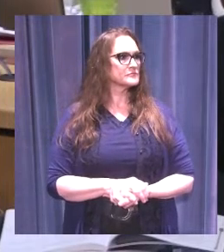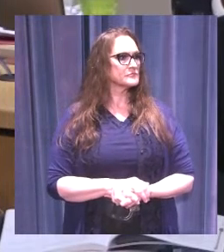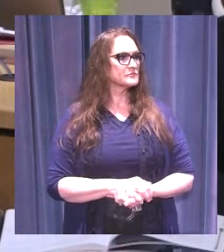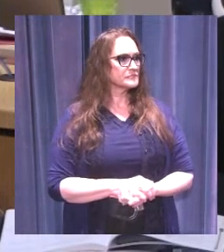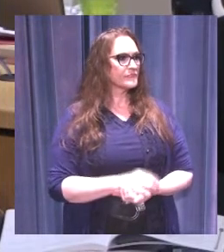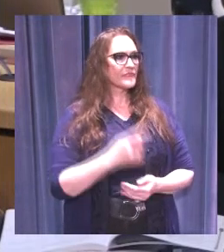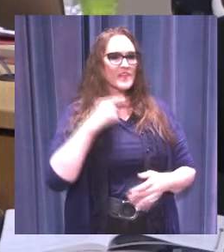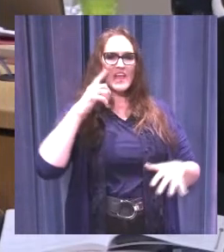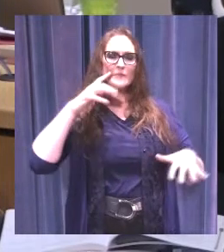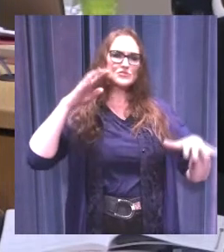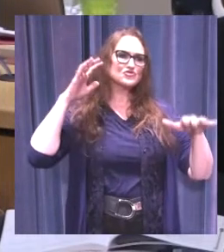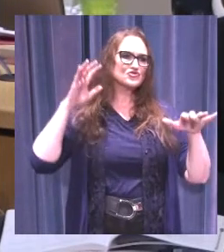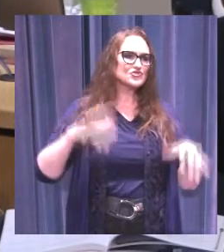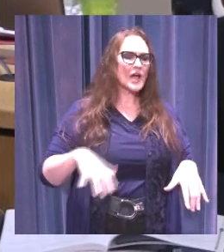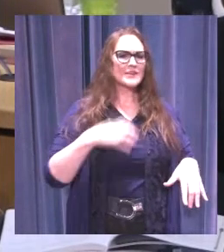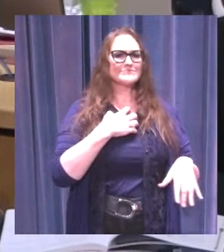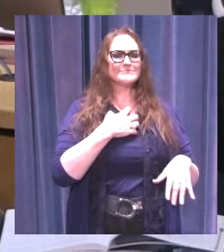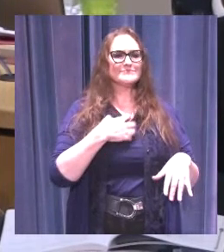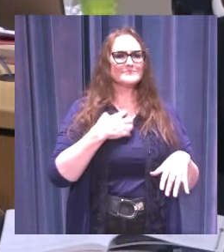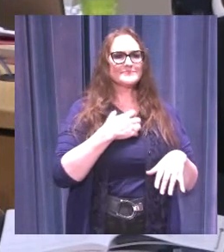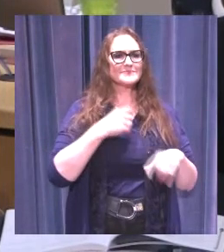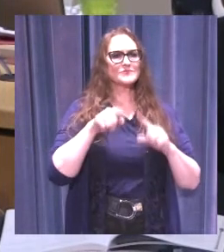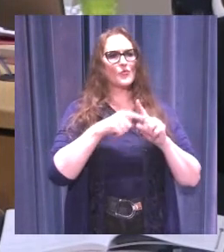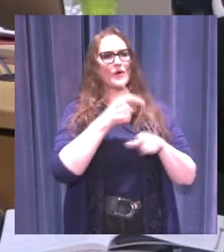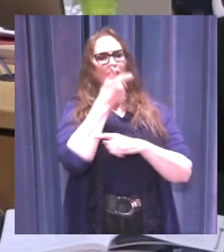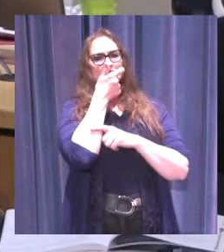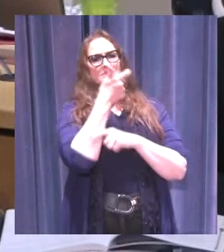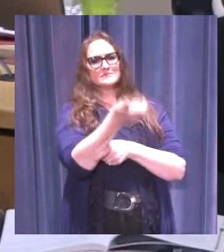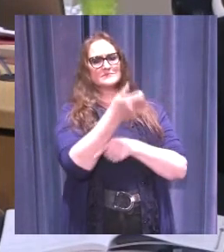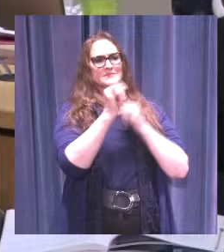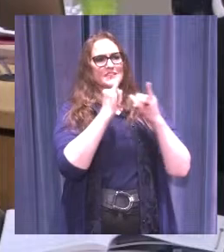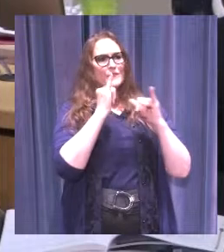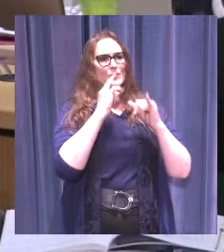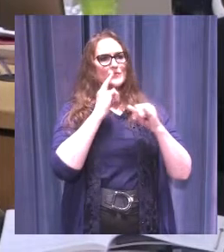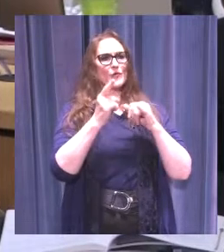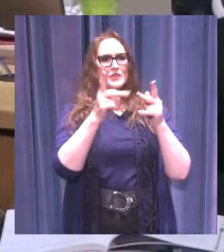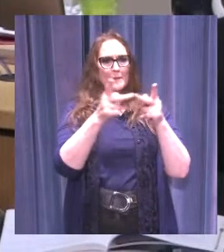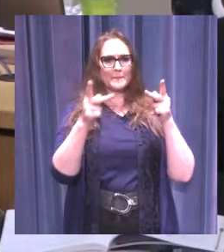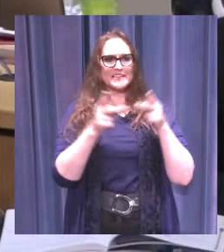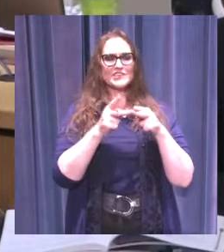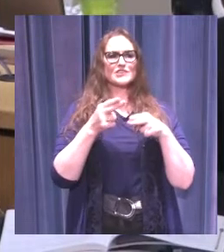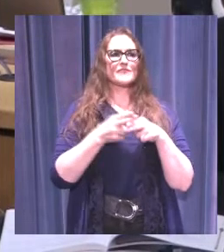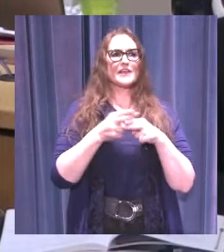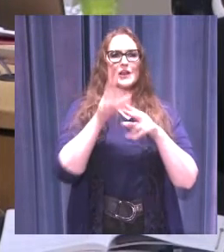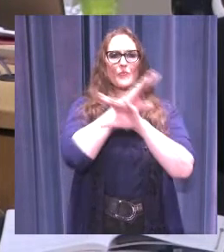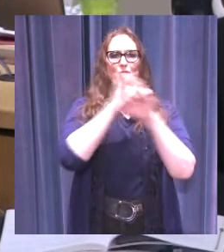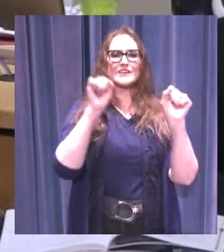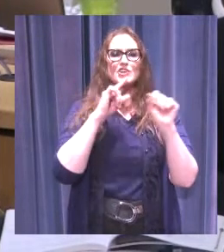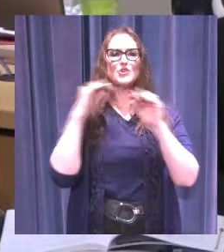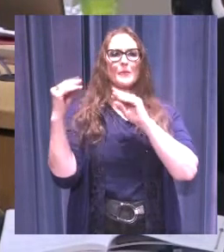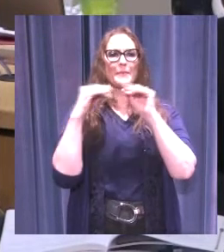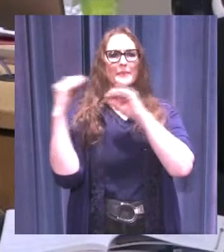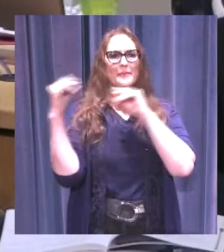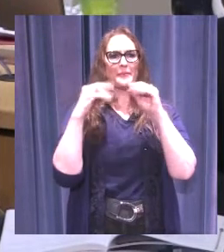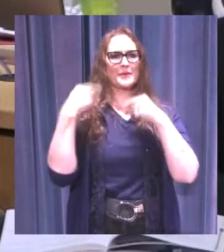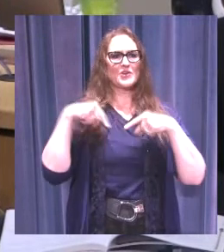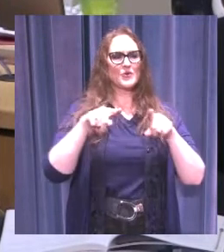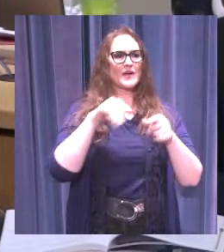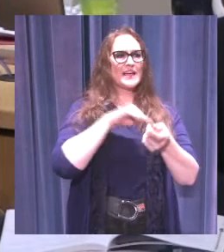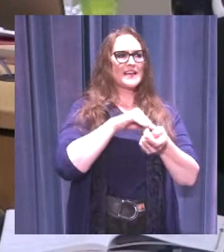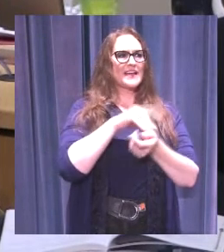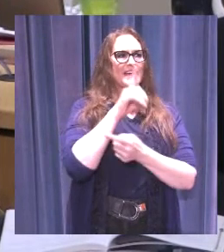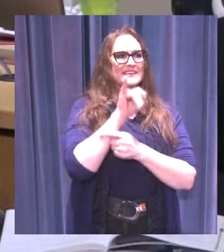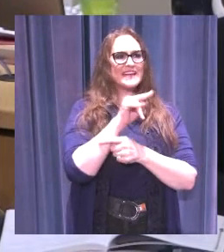I am shocked and dismayed after my viewing of the board's interviews for the position of interim president. Your bickering during Dr. Diana Phillips' interview